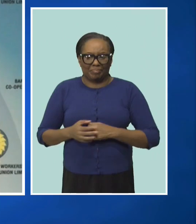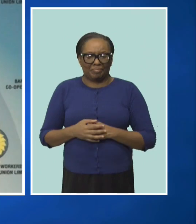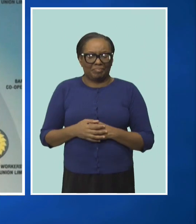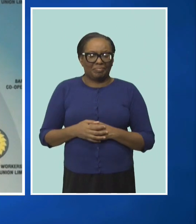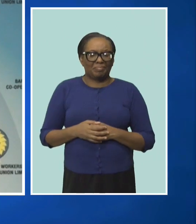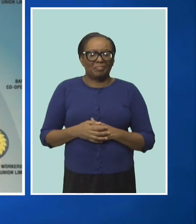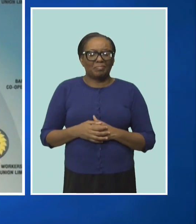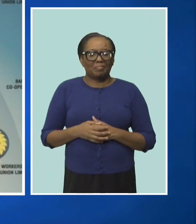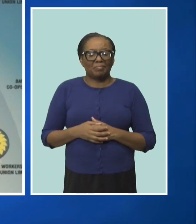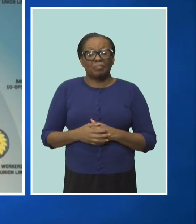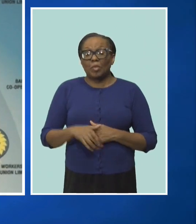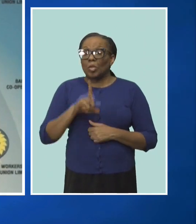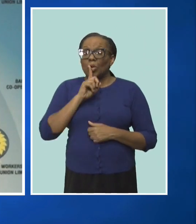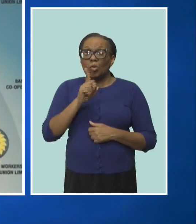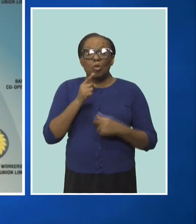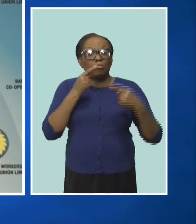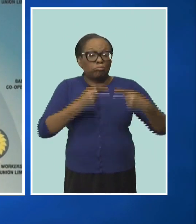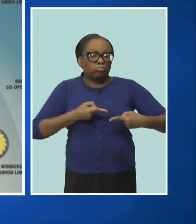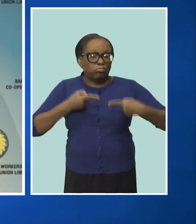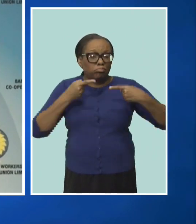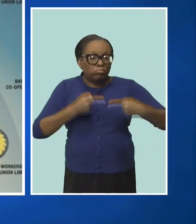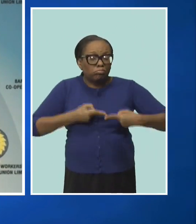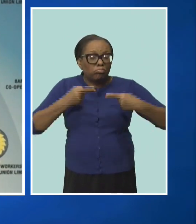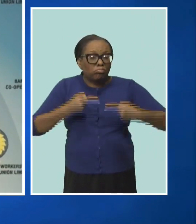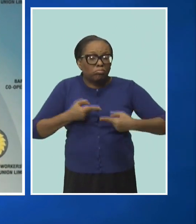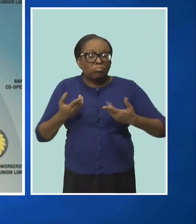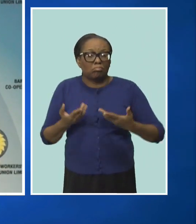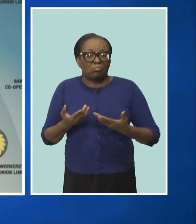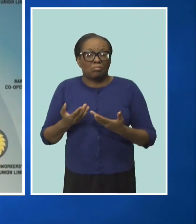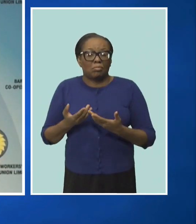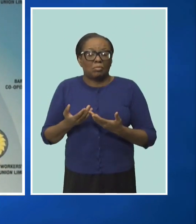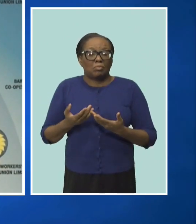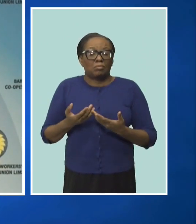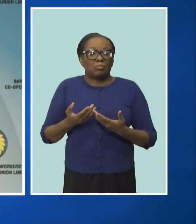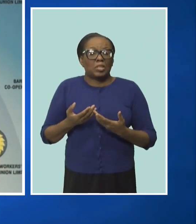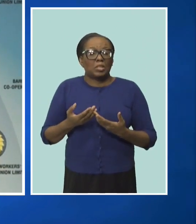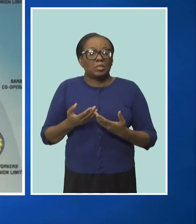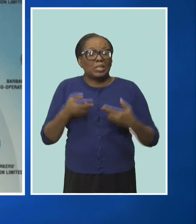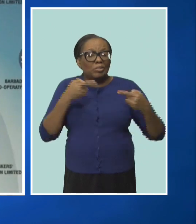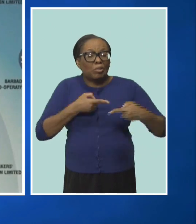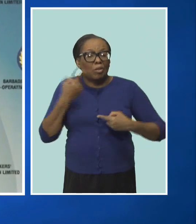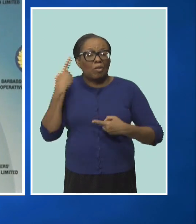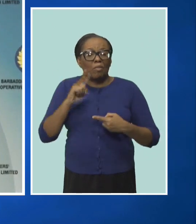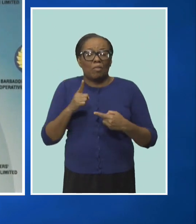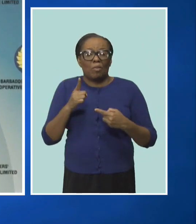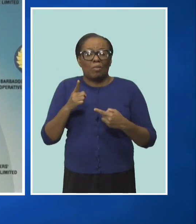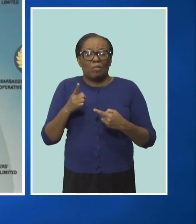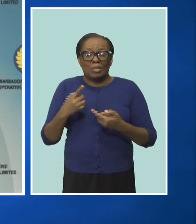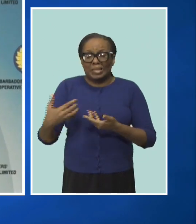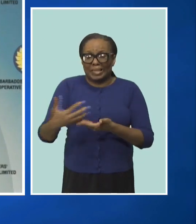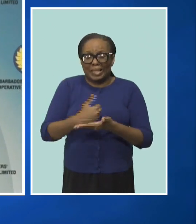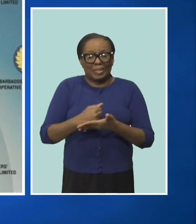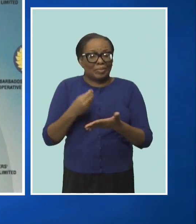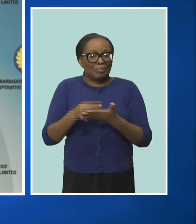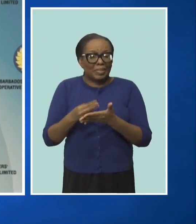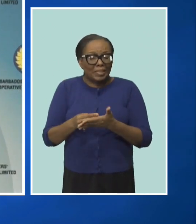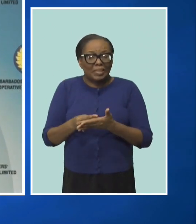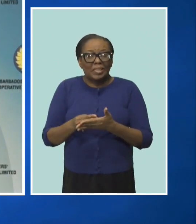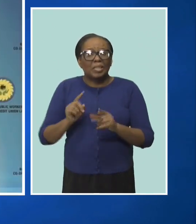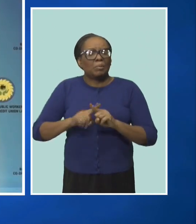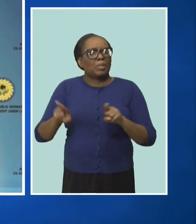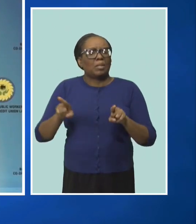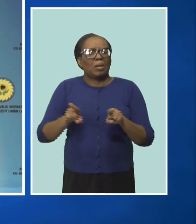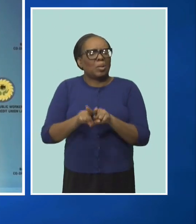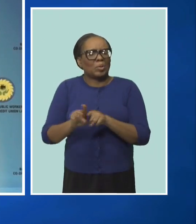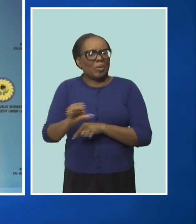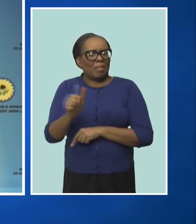It's a struggle, not only in terms of sponsorship, but other regulatory things.